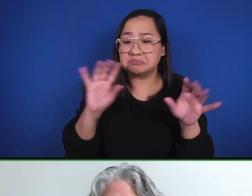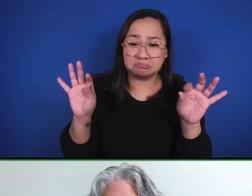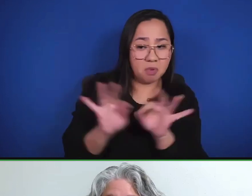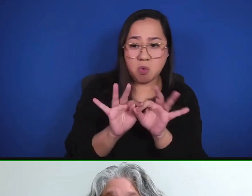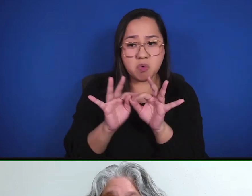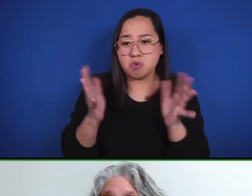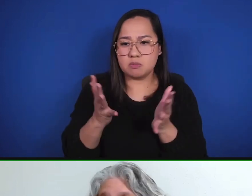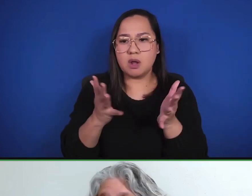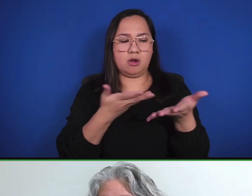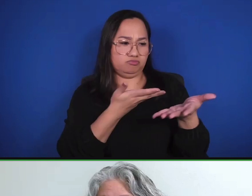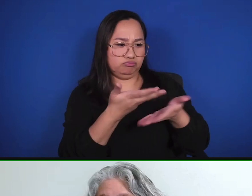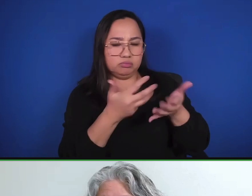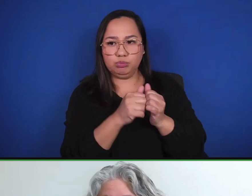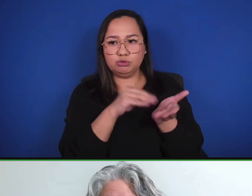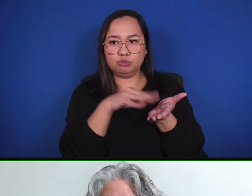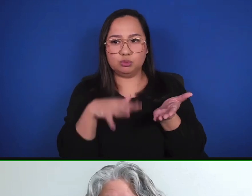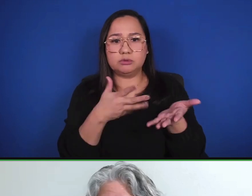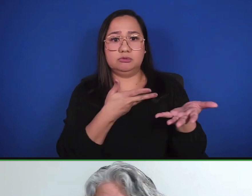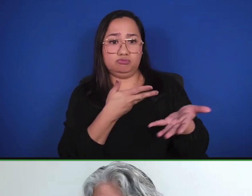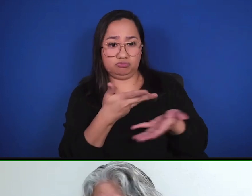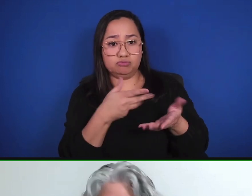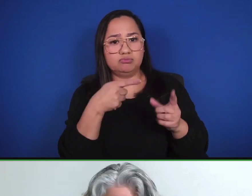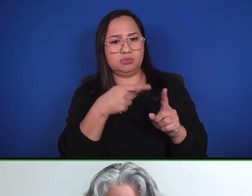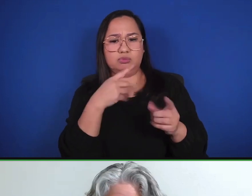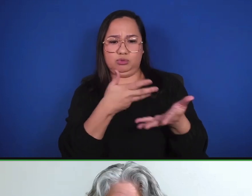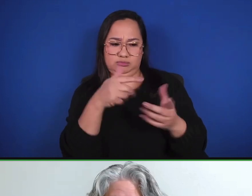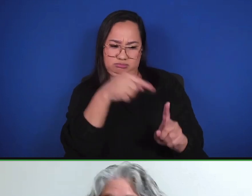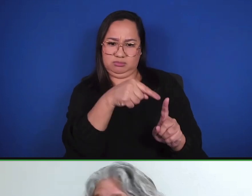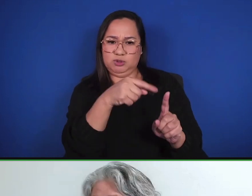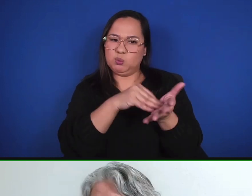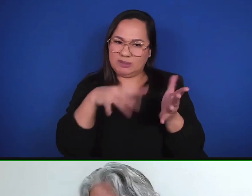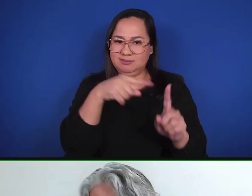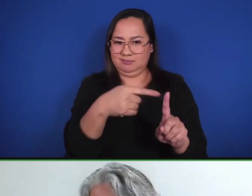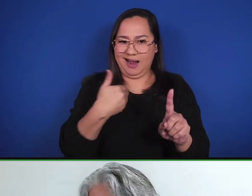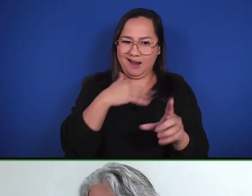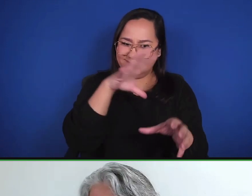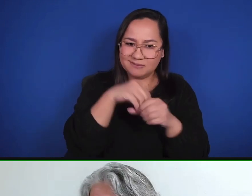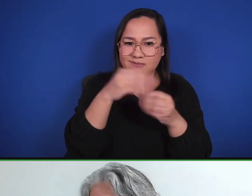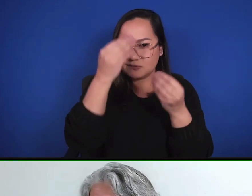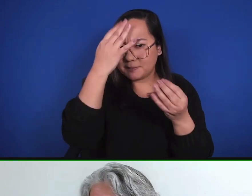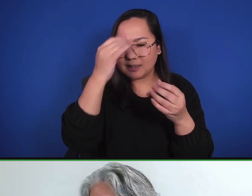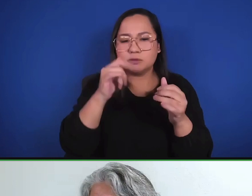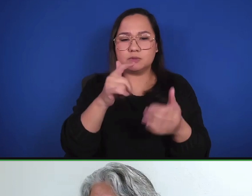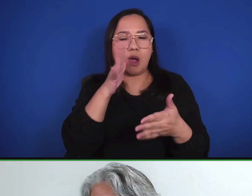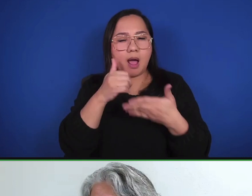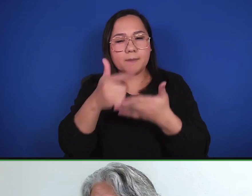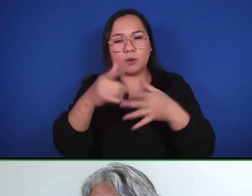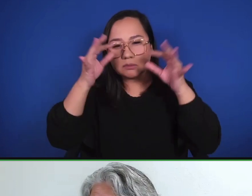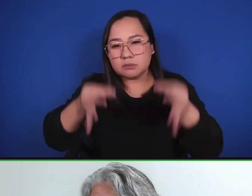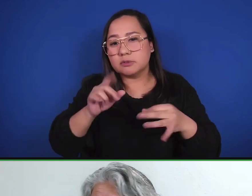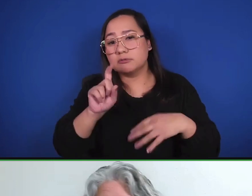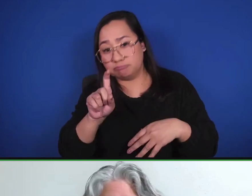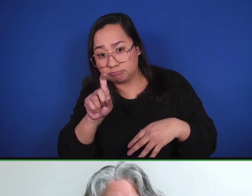of information to help determine if speech-to-text services would be helpful. There's a lot of different variables that